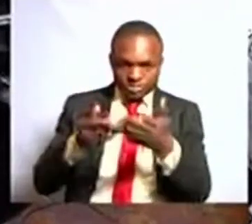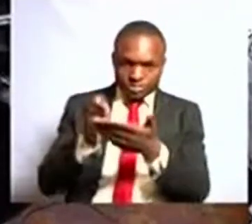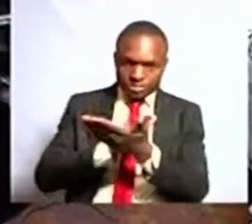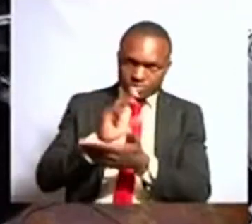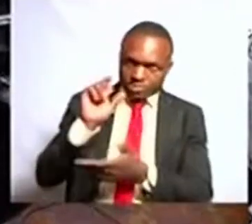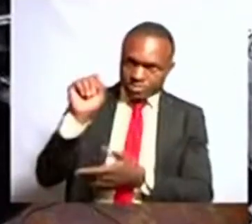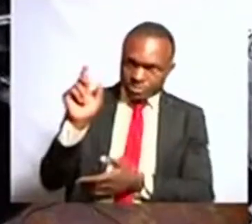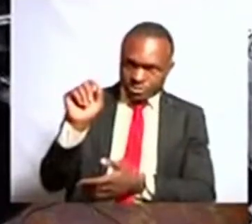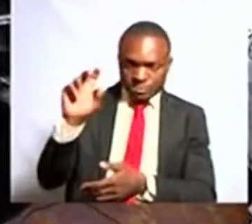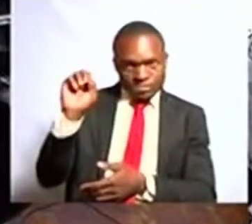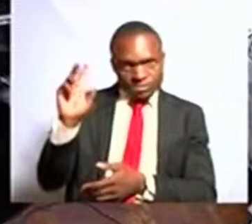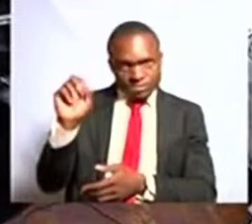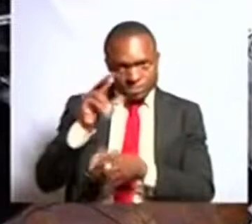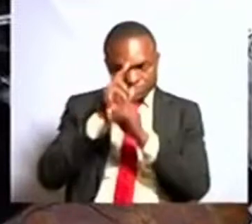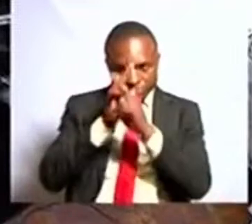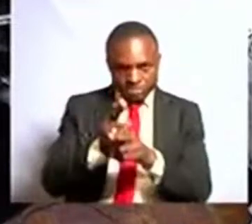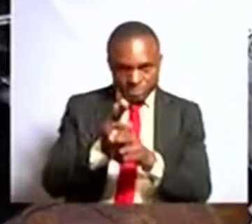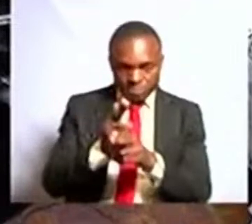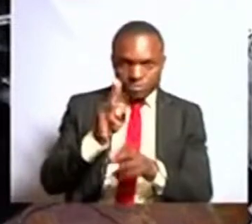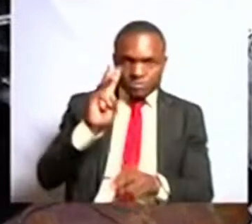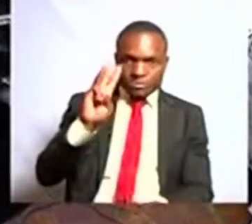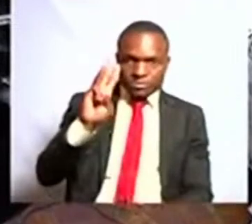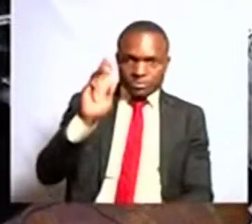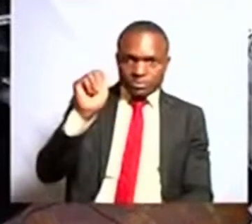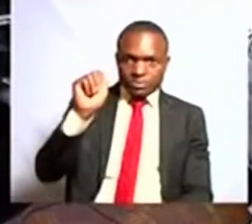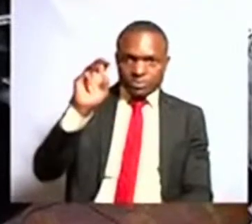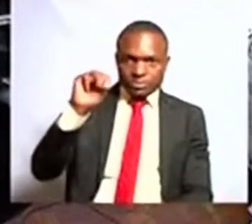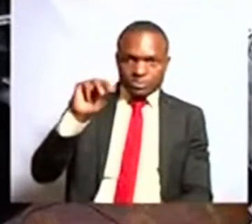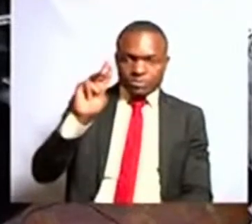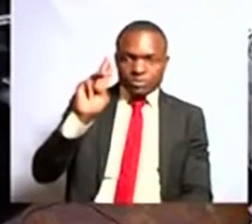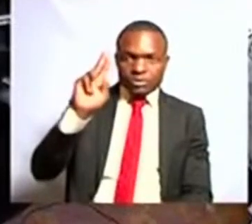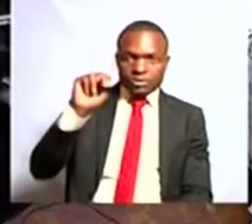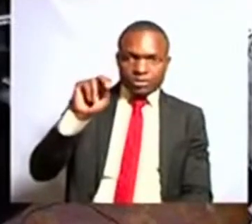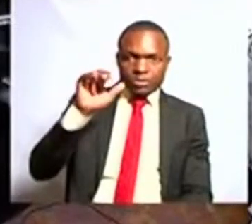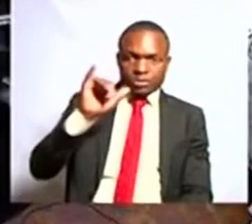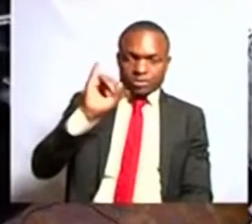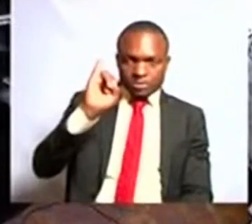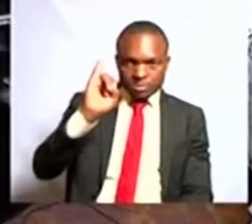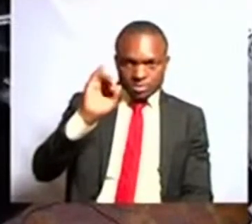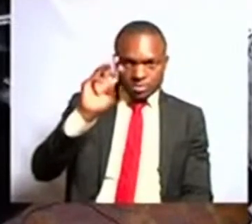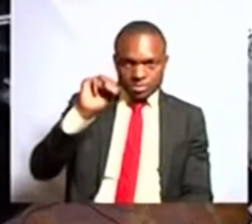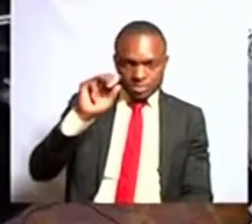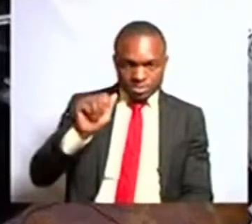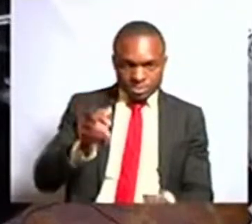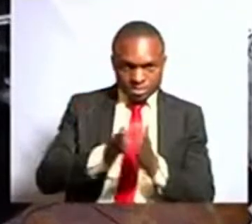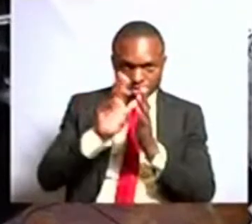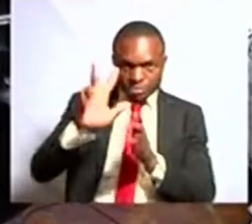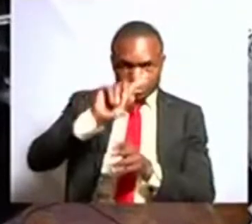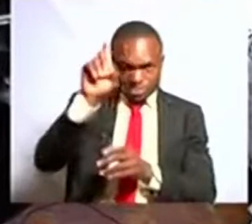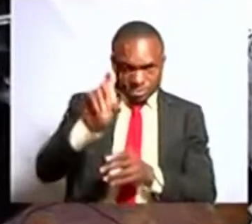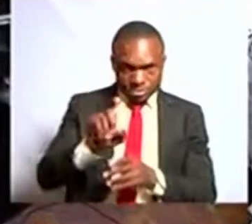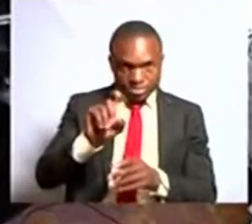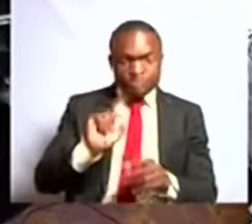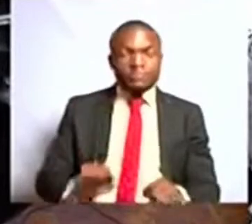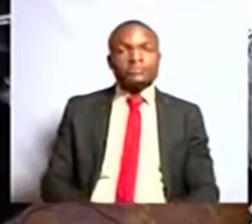12. Honorable Wamunyema. Thank you very much, Chair. I will ask 3